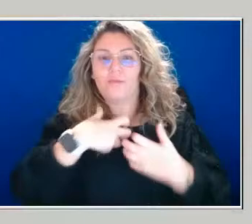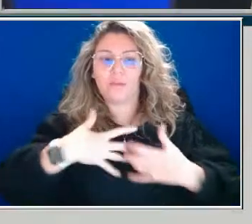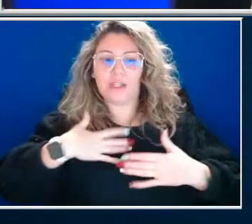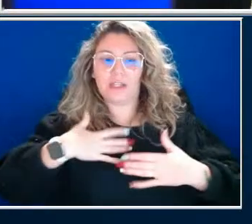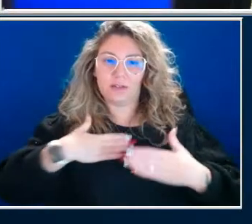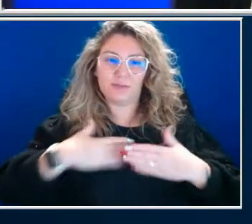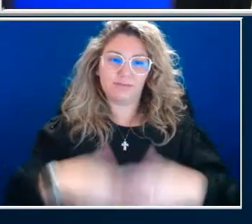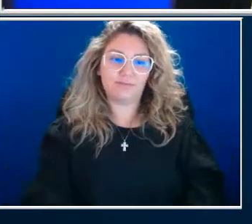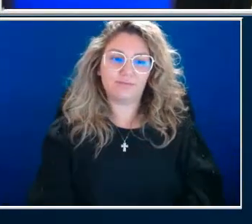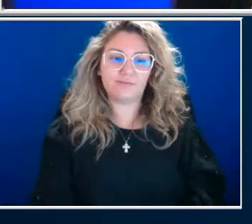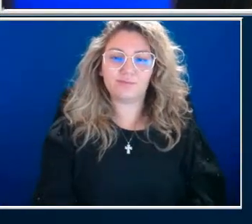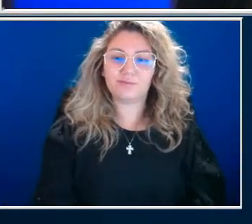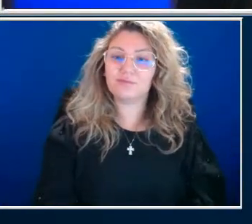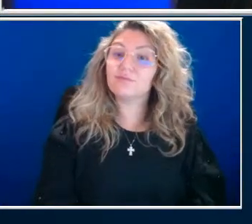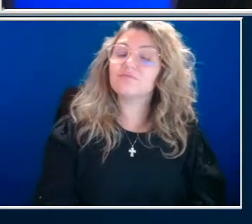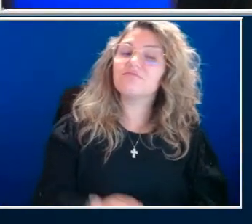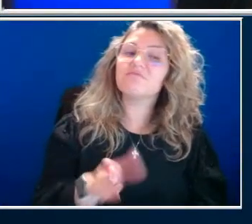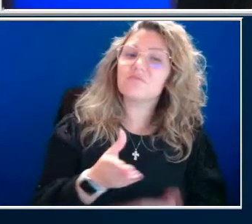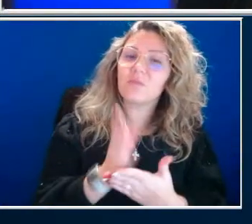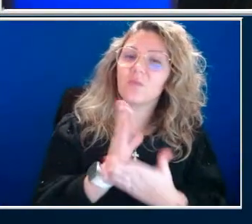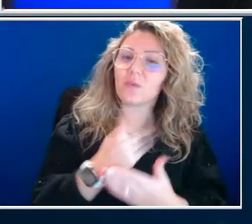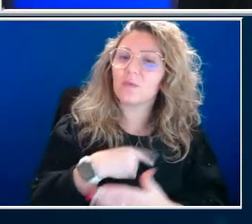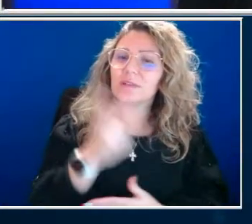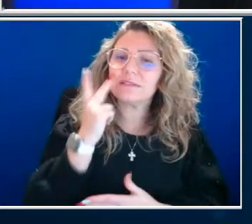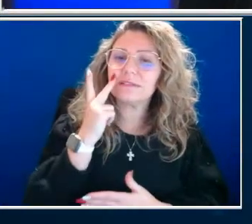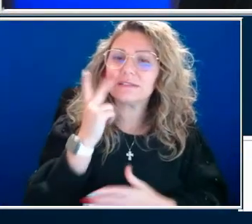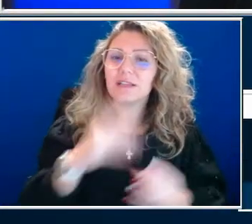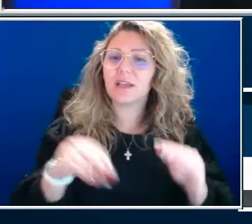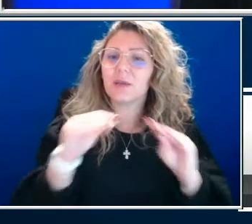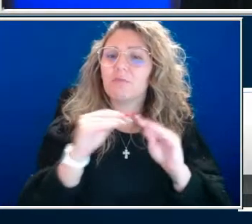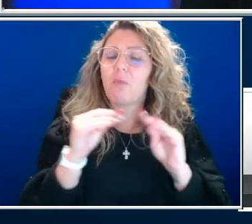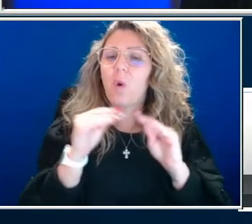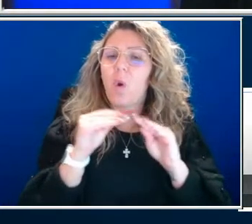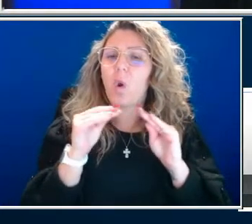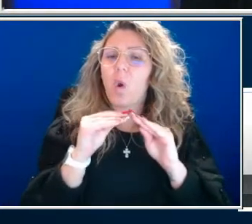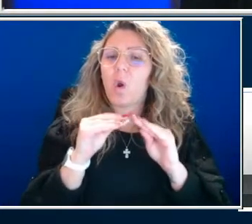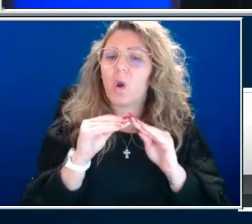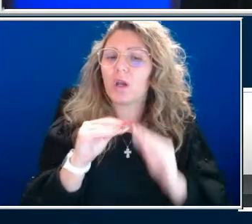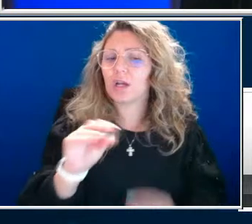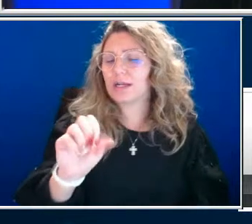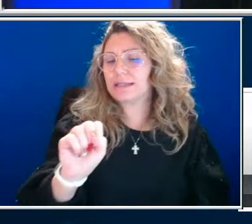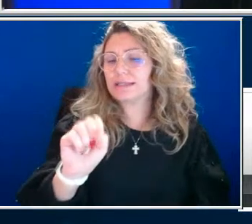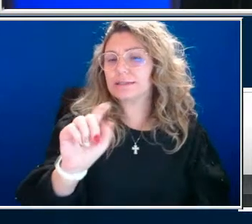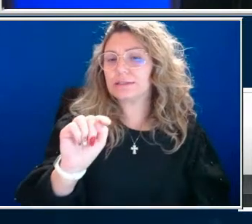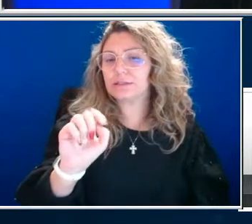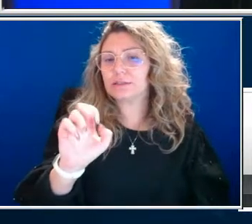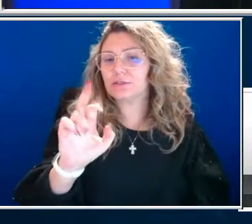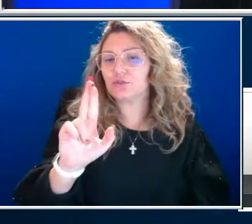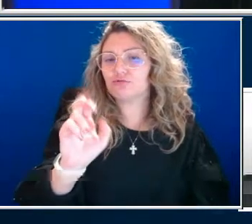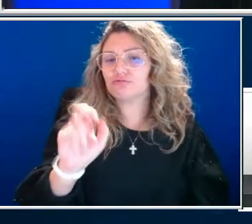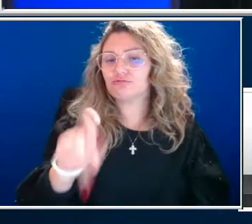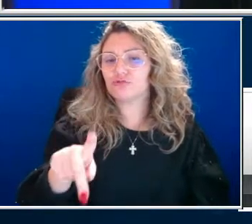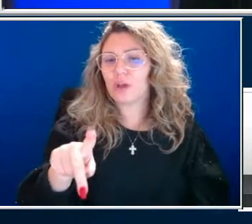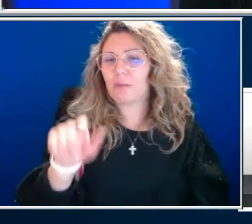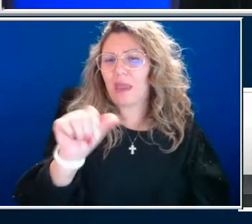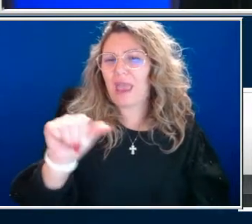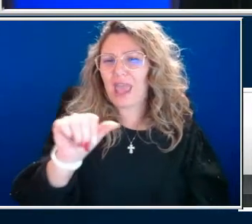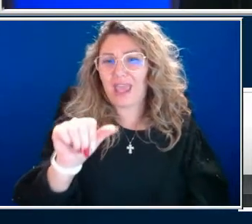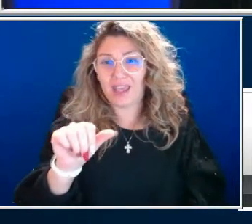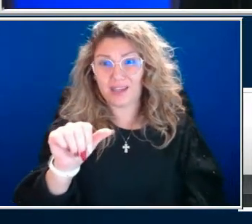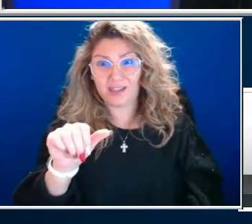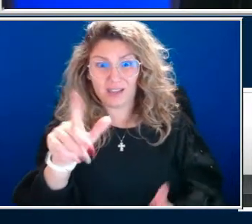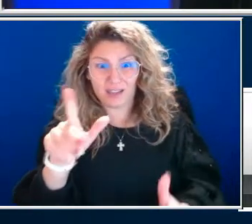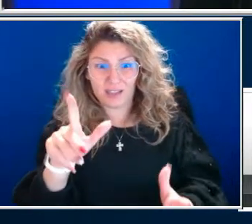right, Hawk, we're seeing more cases of strep A. It killed 13 children in England. Why are cases going up? That sounds